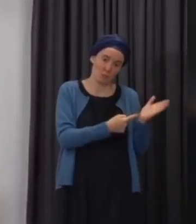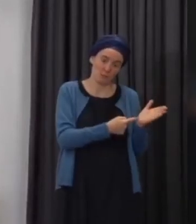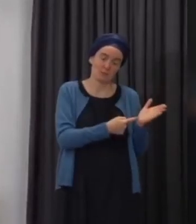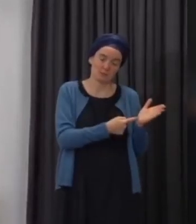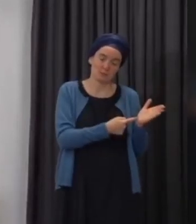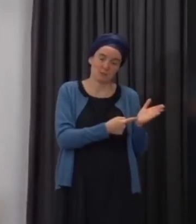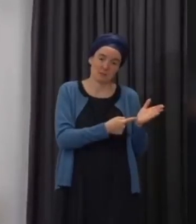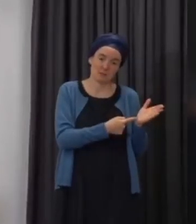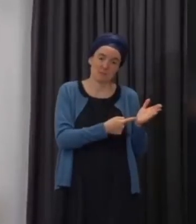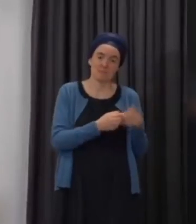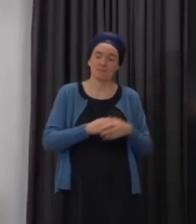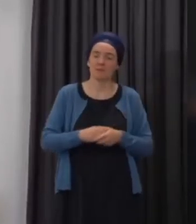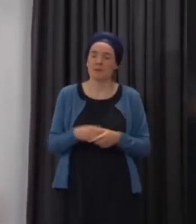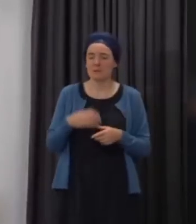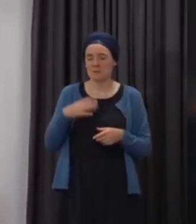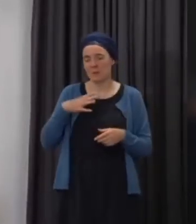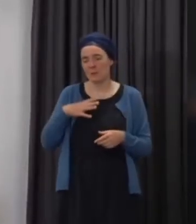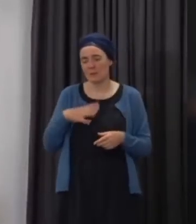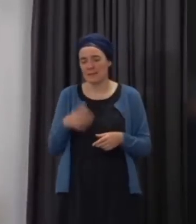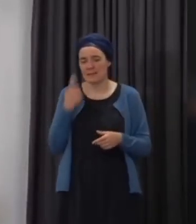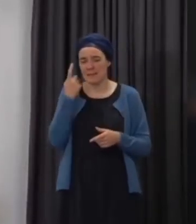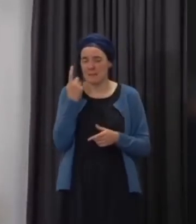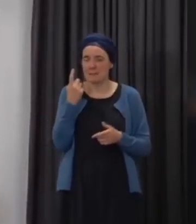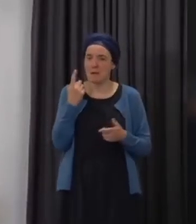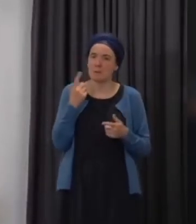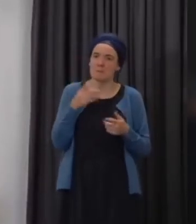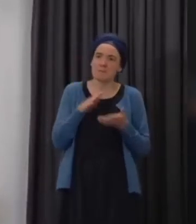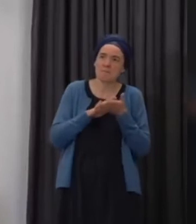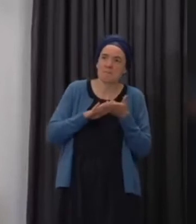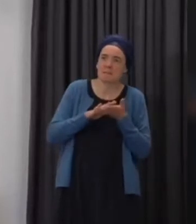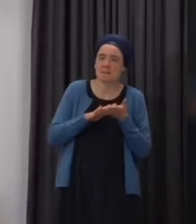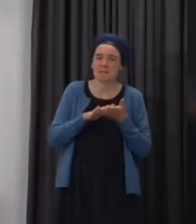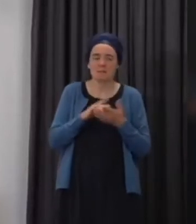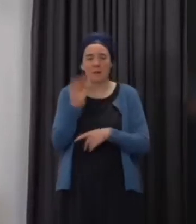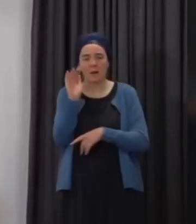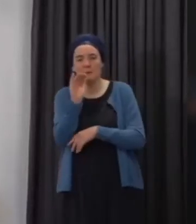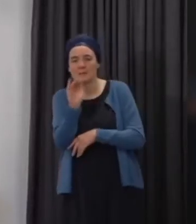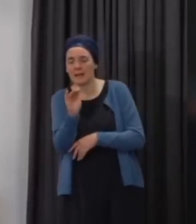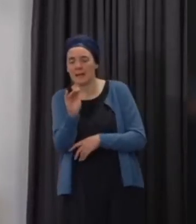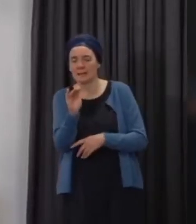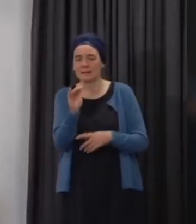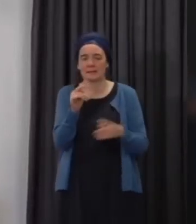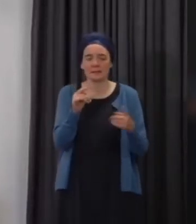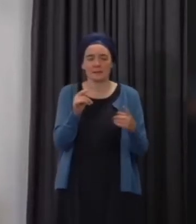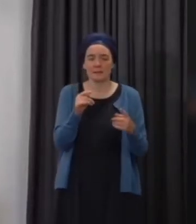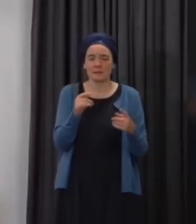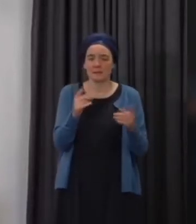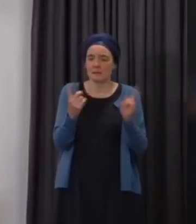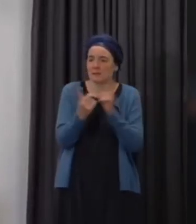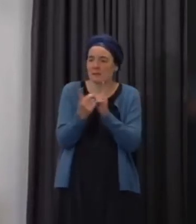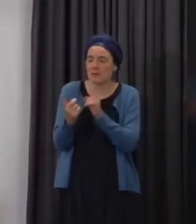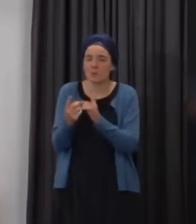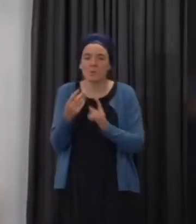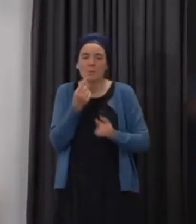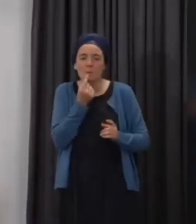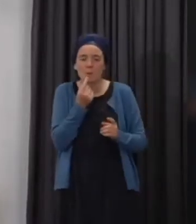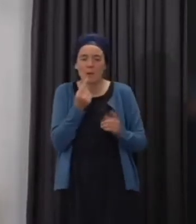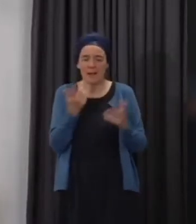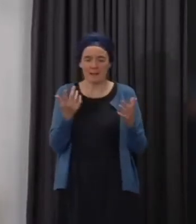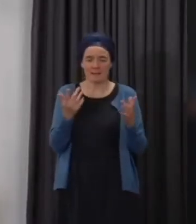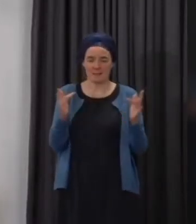about what that then means, not just about being outside, but who you're outside with and the level of contact you have. So these are